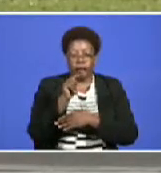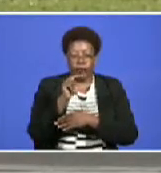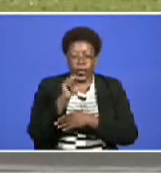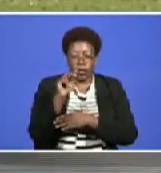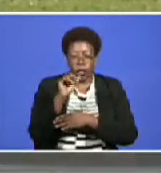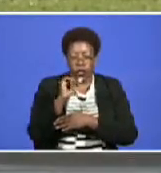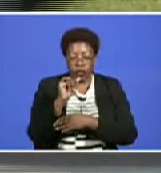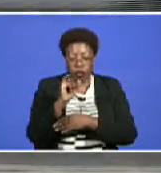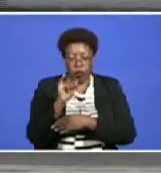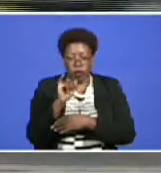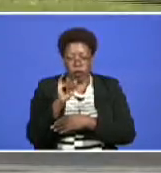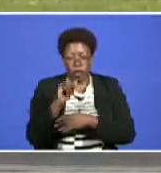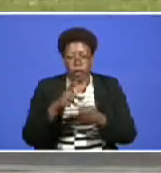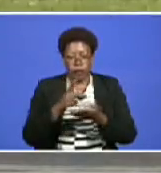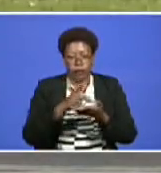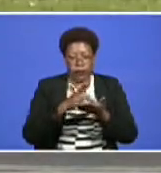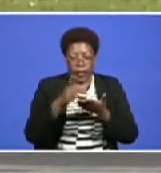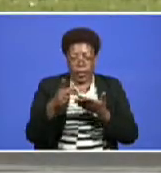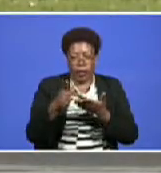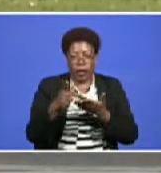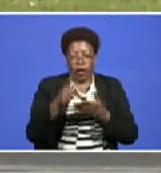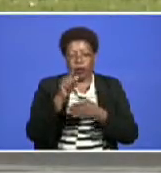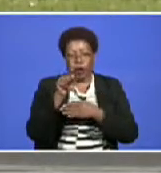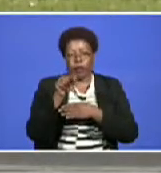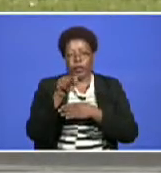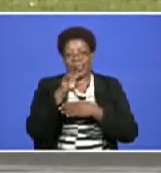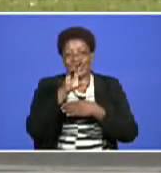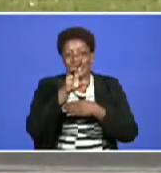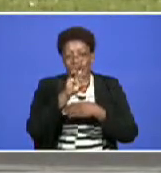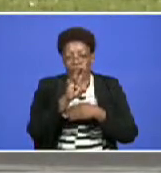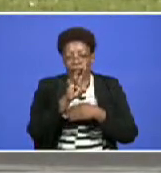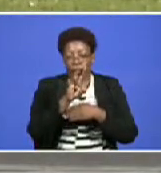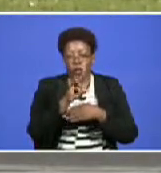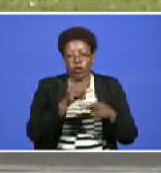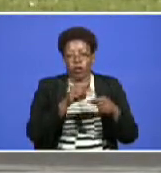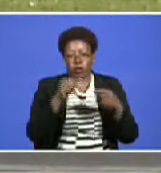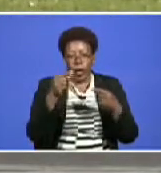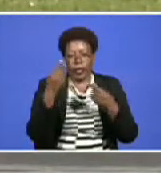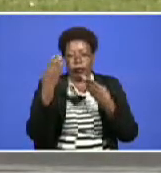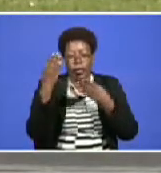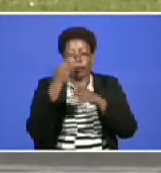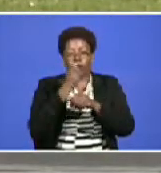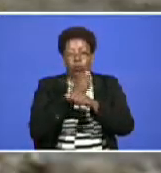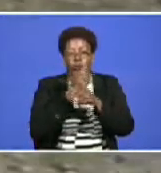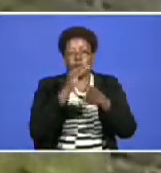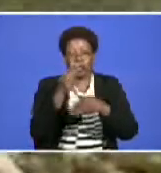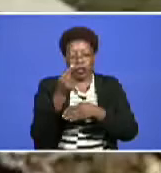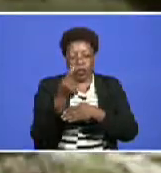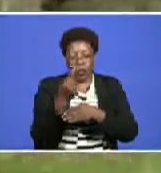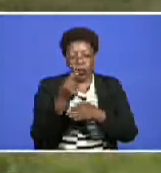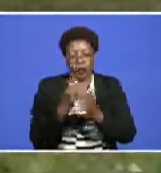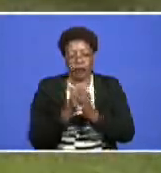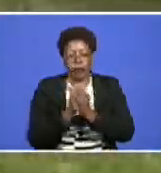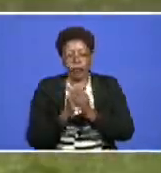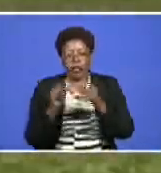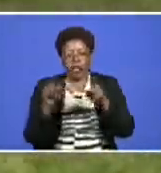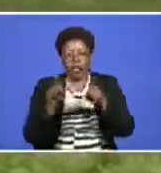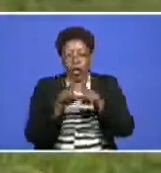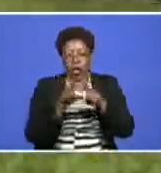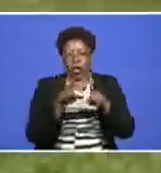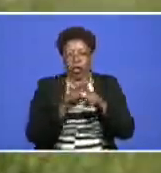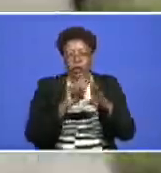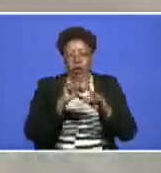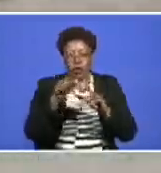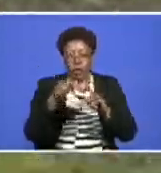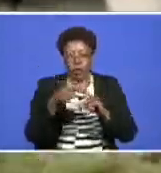to hurricane-impacted employees, with $1.7 million of those funds to Grand Bahamian employees alone. The Prime Minister also referenced the Pledge